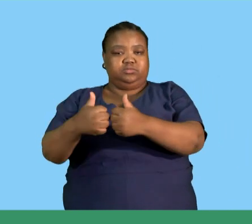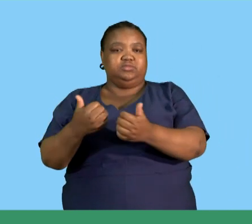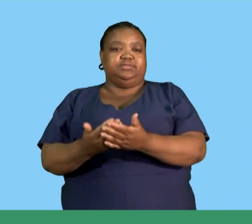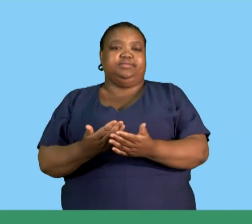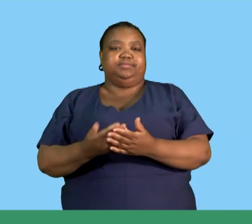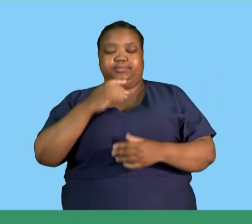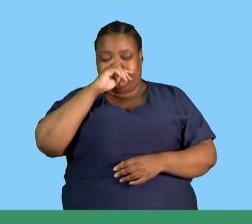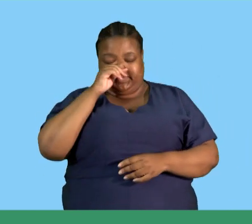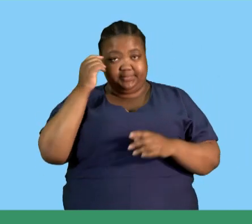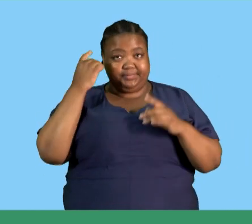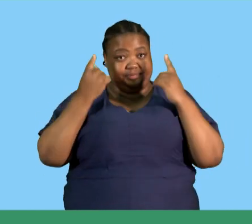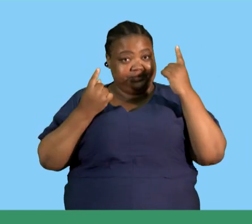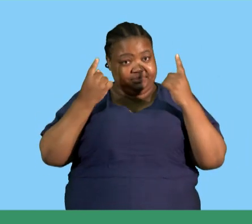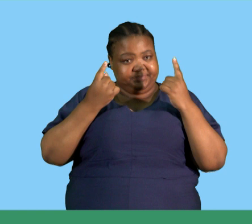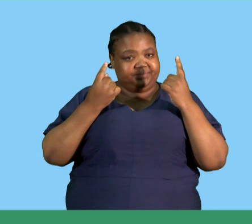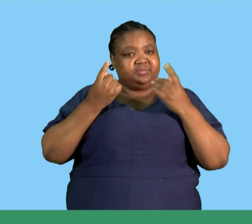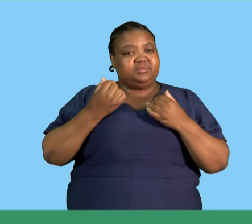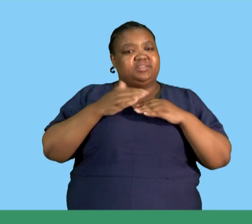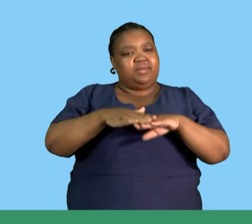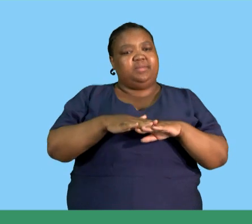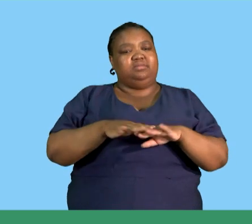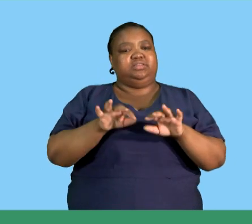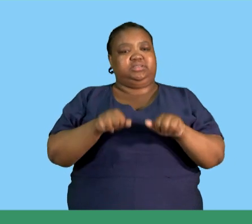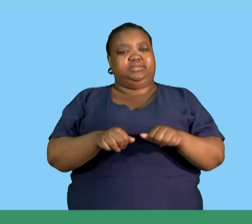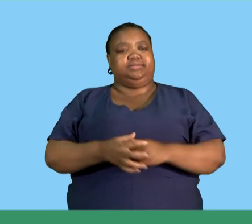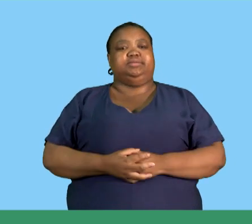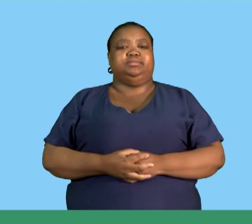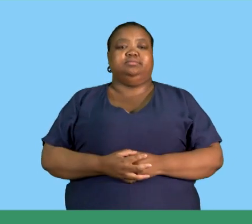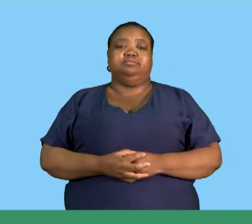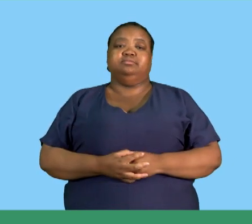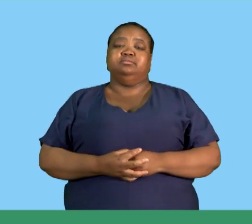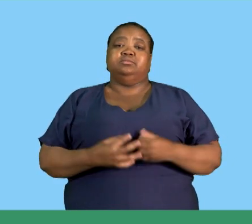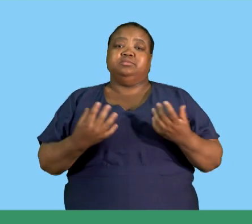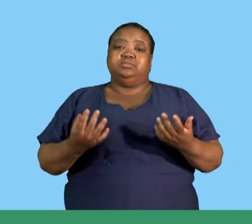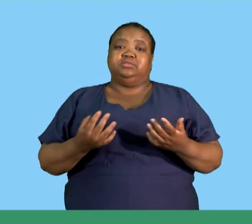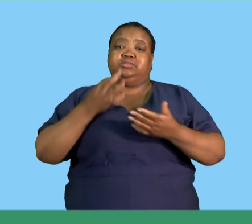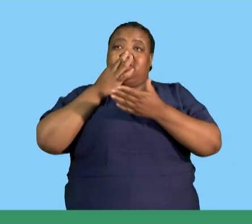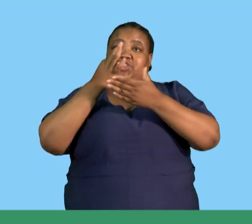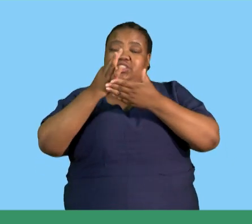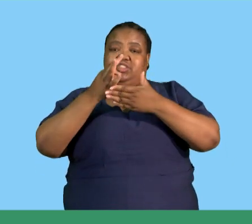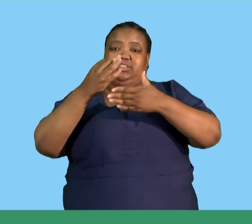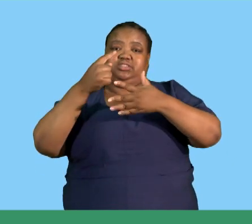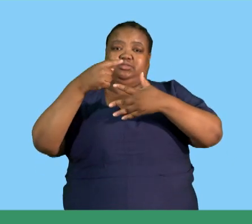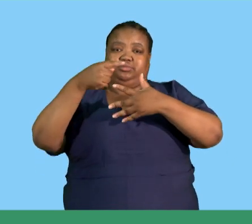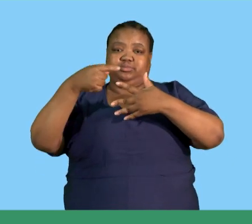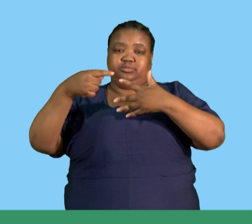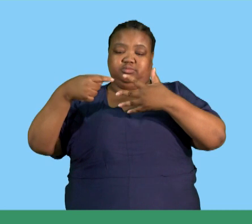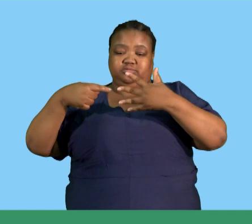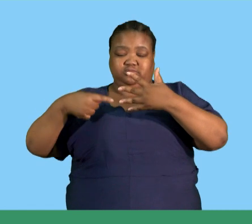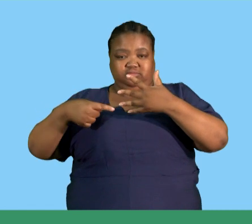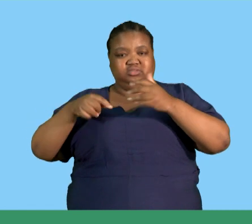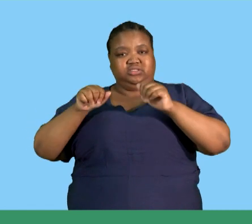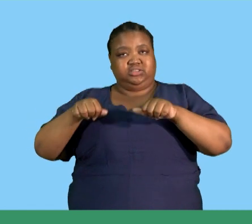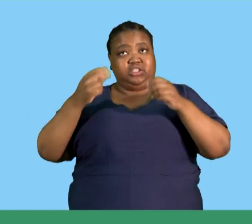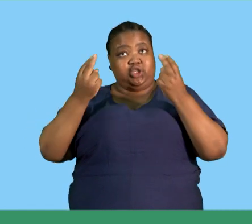application of the brainstorming as a problem solving technique. So you can use each suggestion to inspire new thoughts